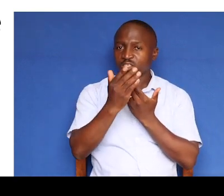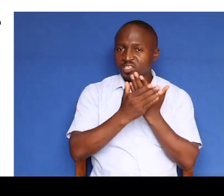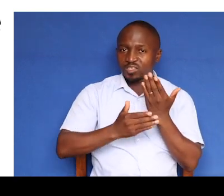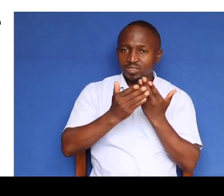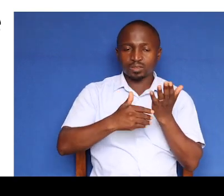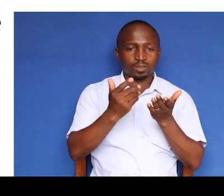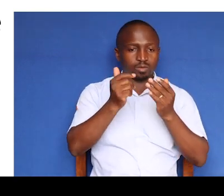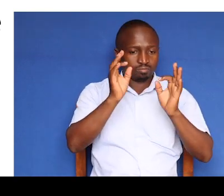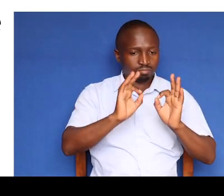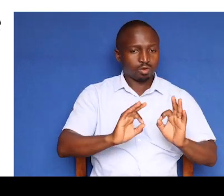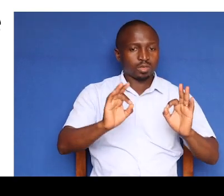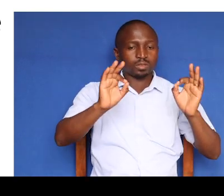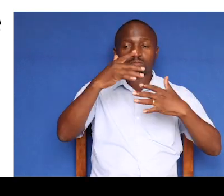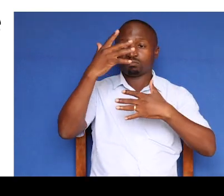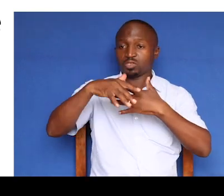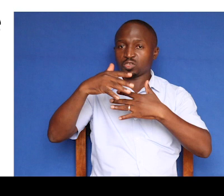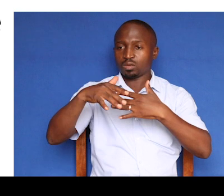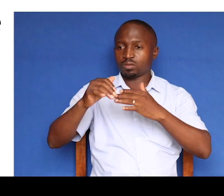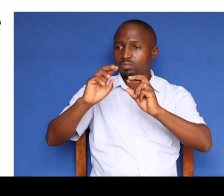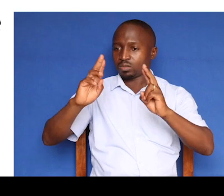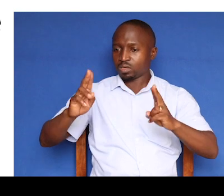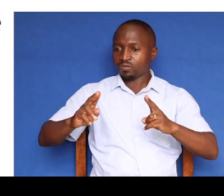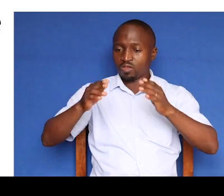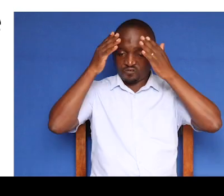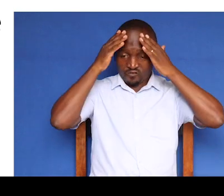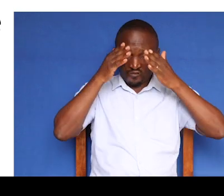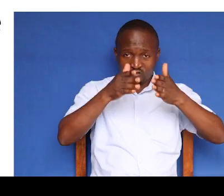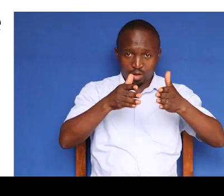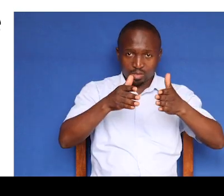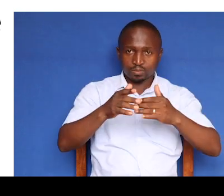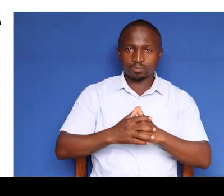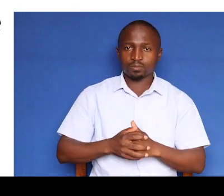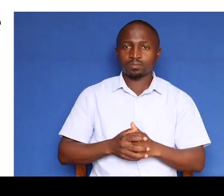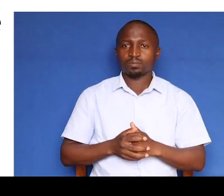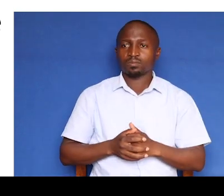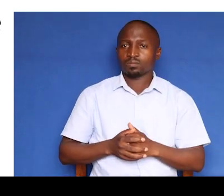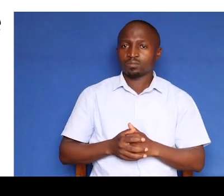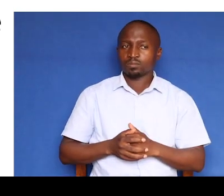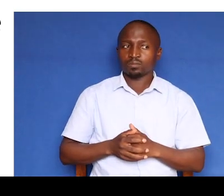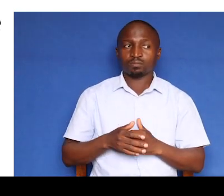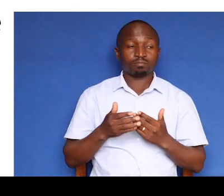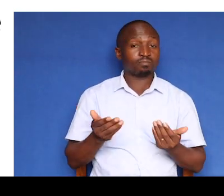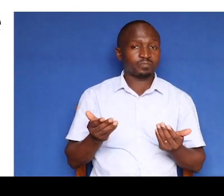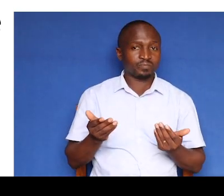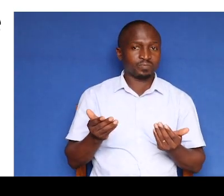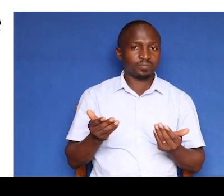should specialize to improve international trade. To improve international trade,